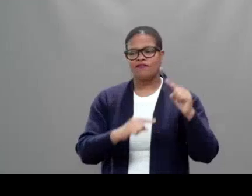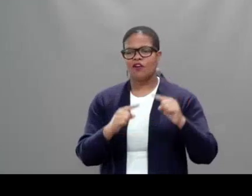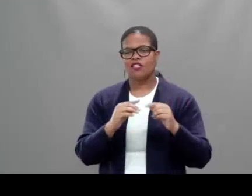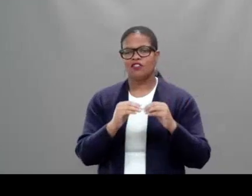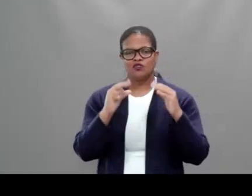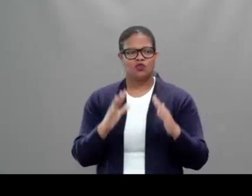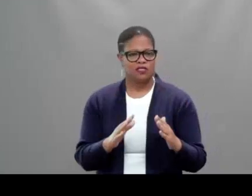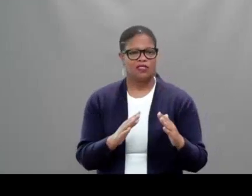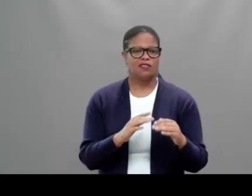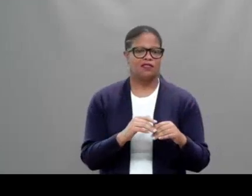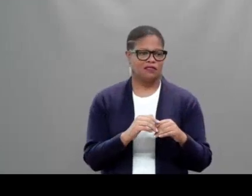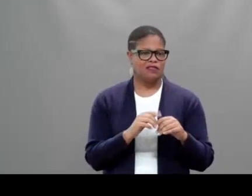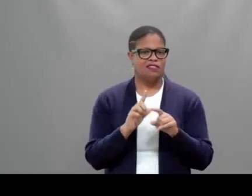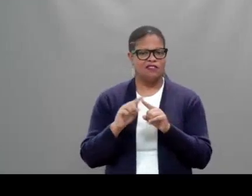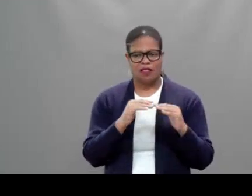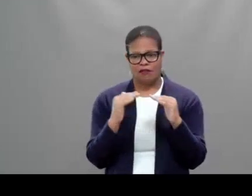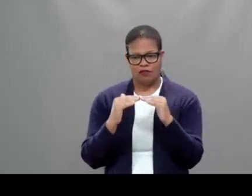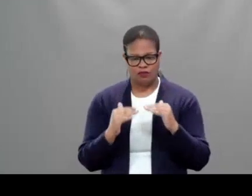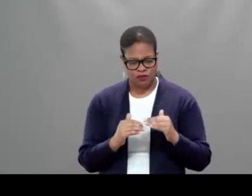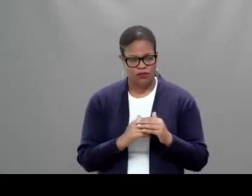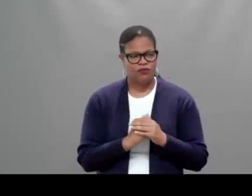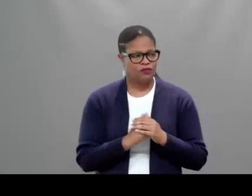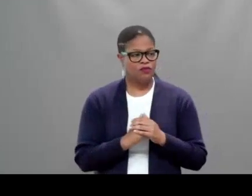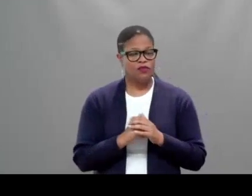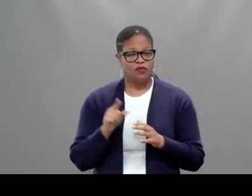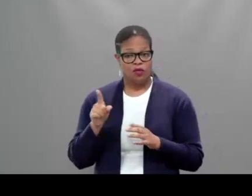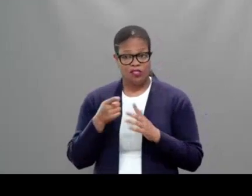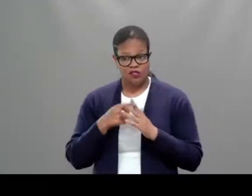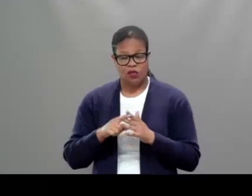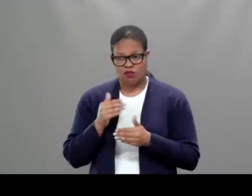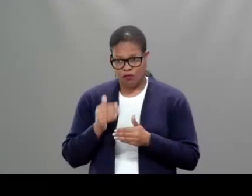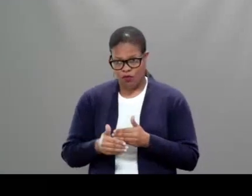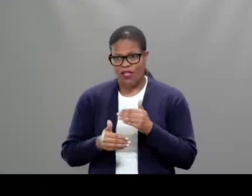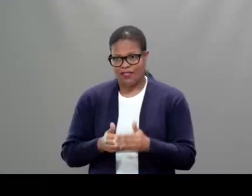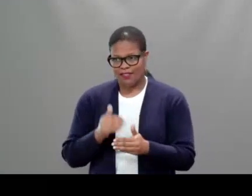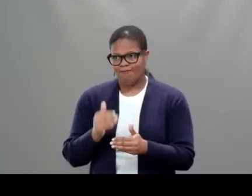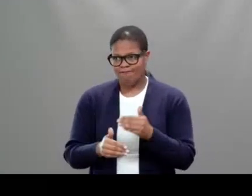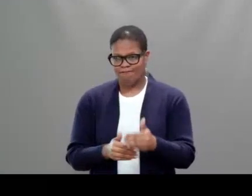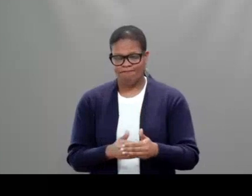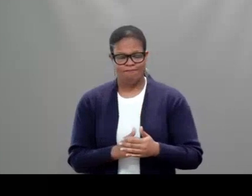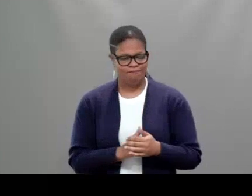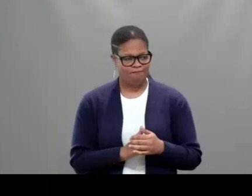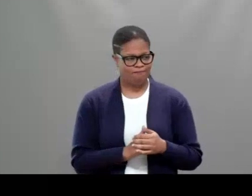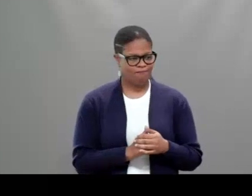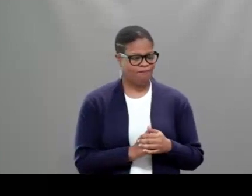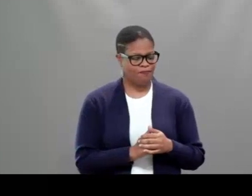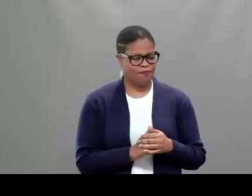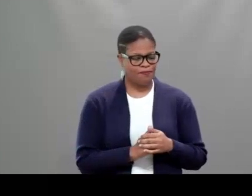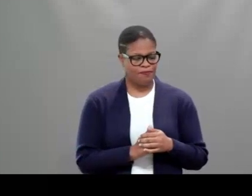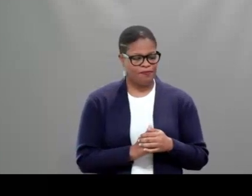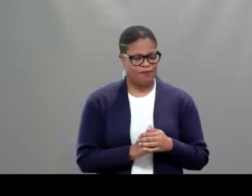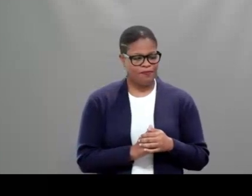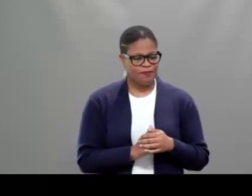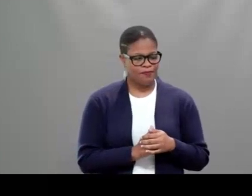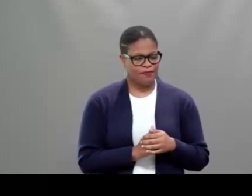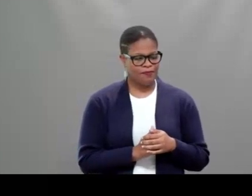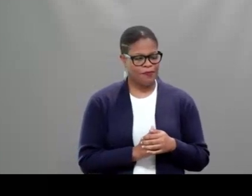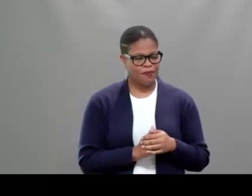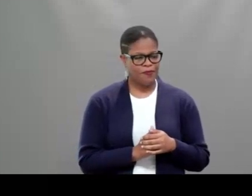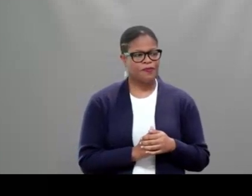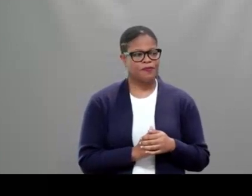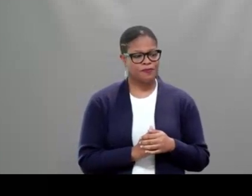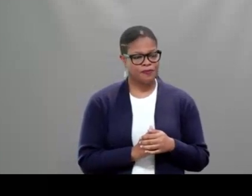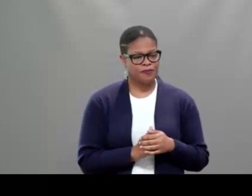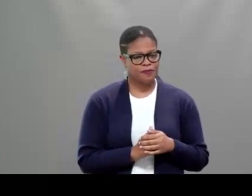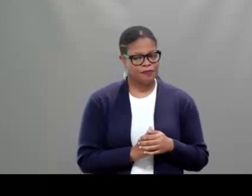levels academically. So he's starting to make some progress there. We have